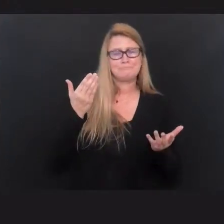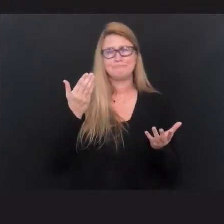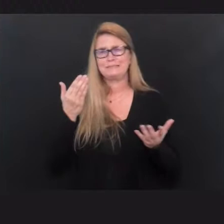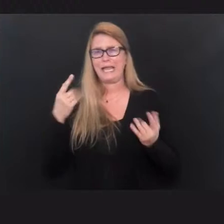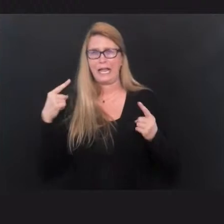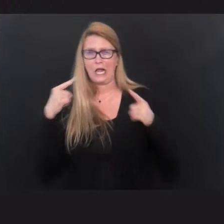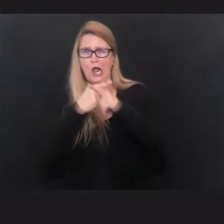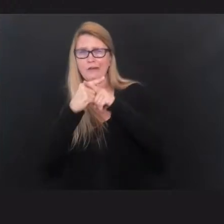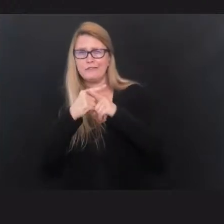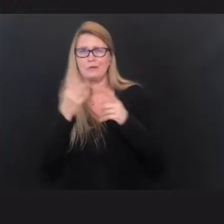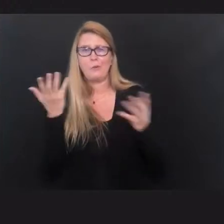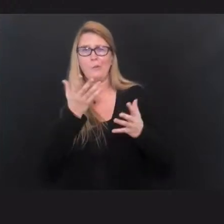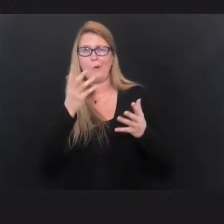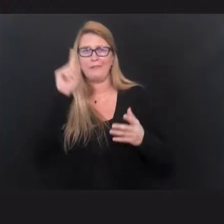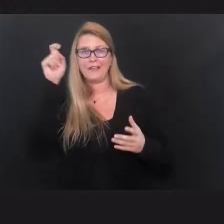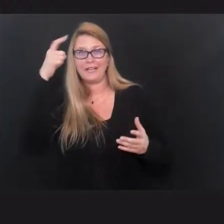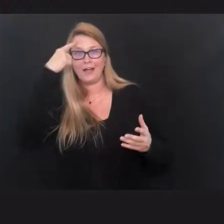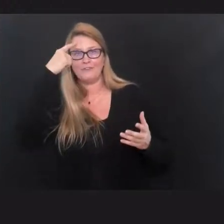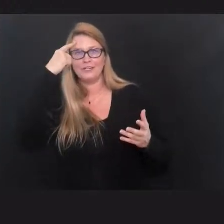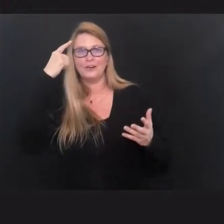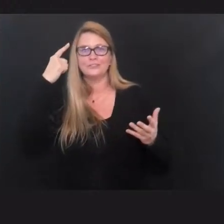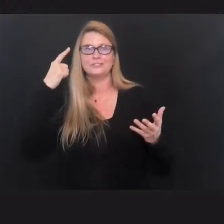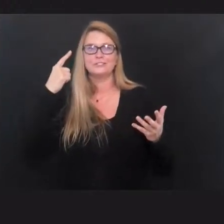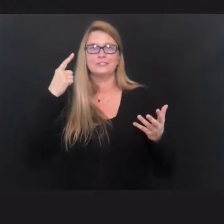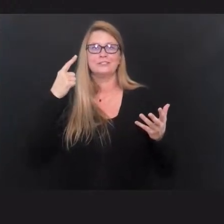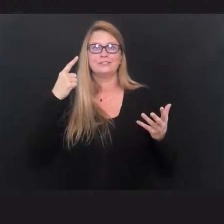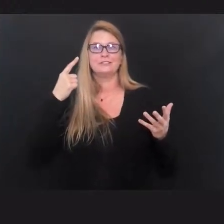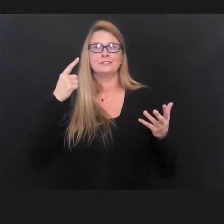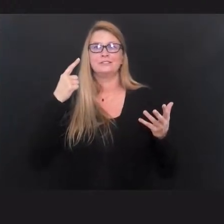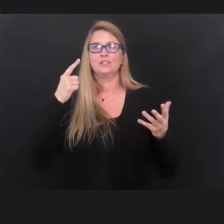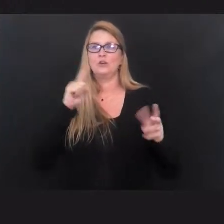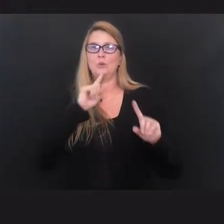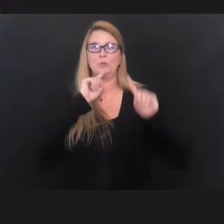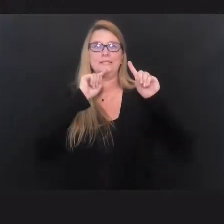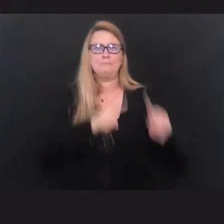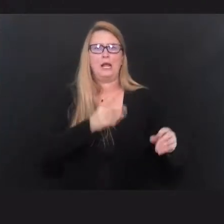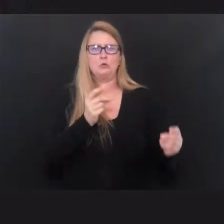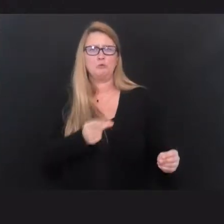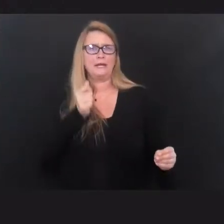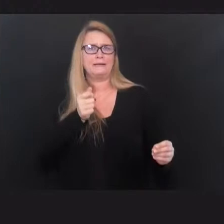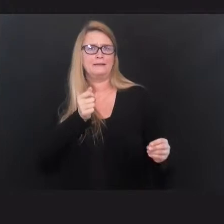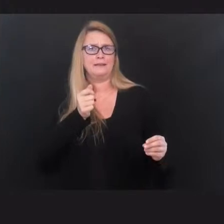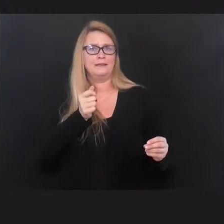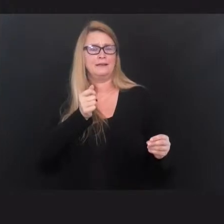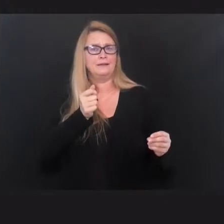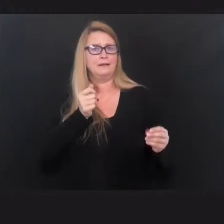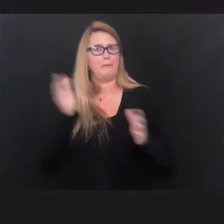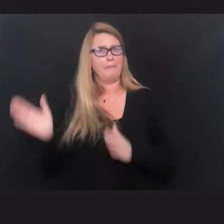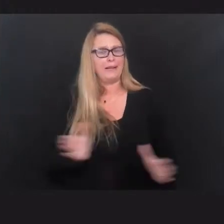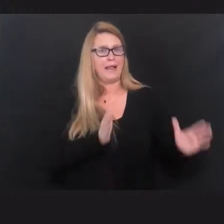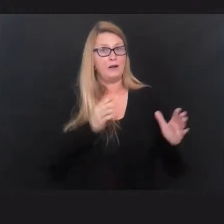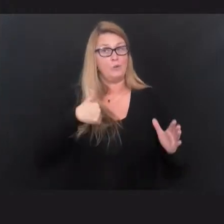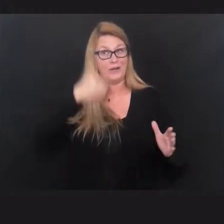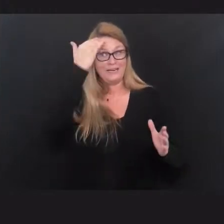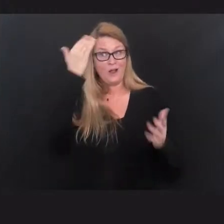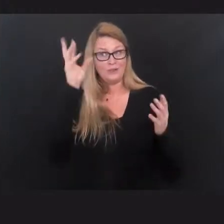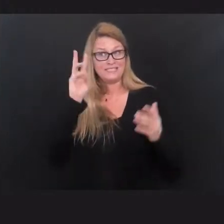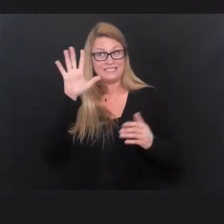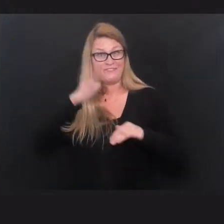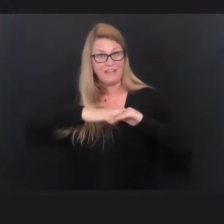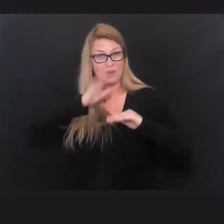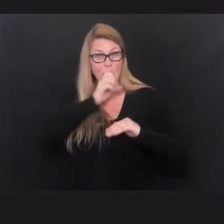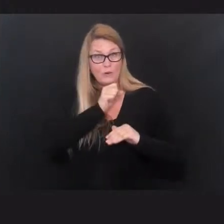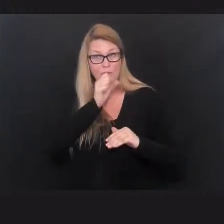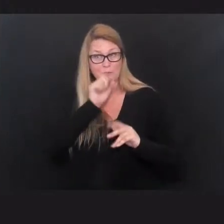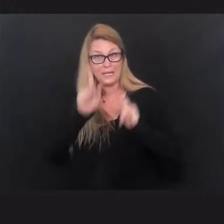the governor's well-discussed run to the fire mantra, that if we know there are 65-year-old people and